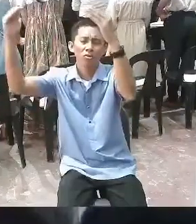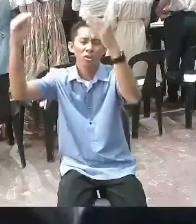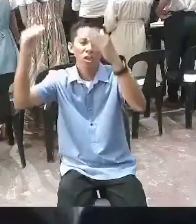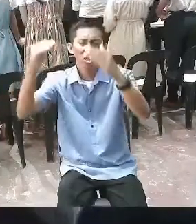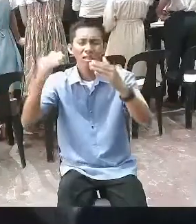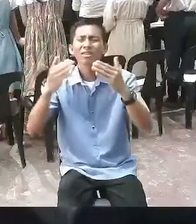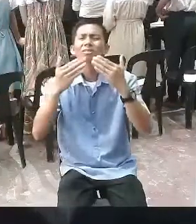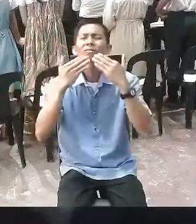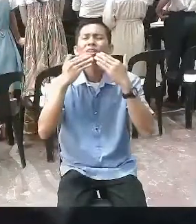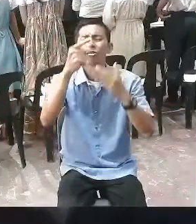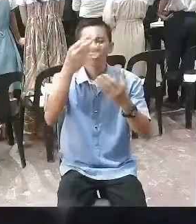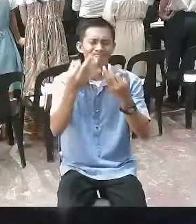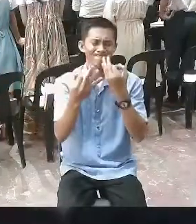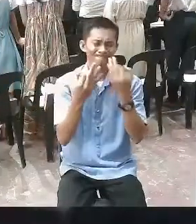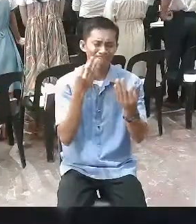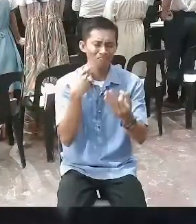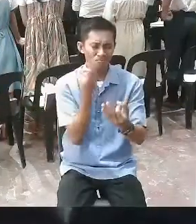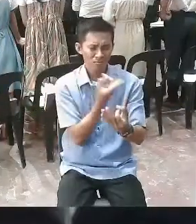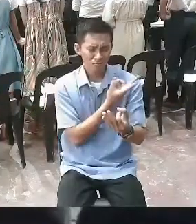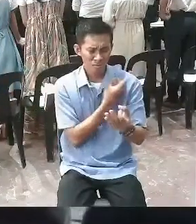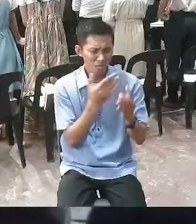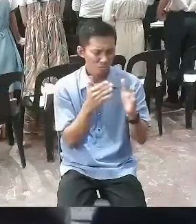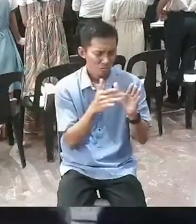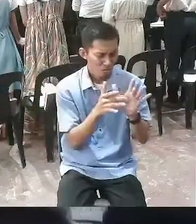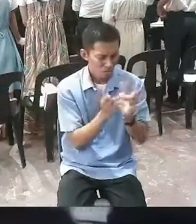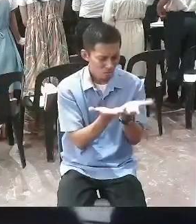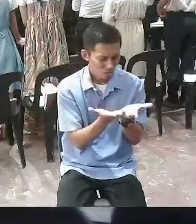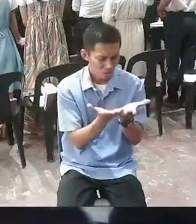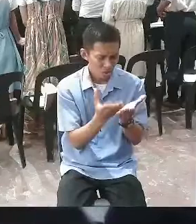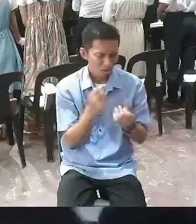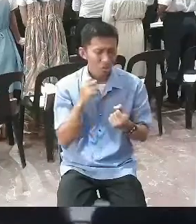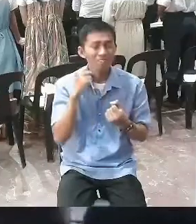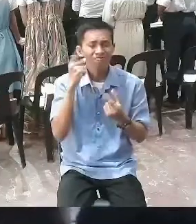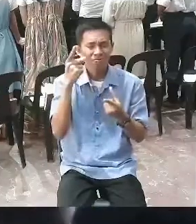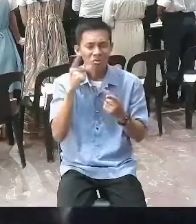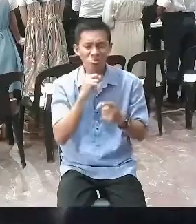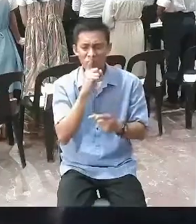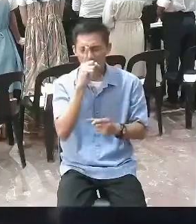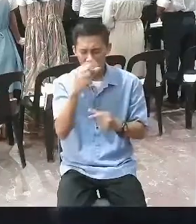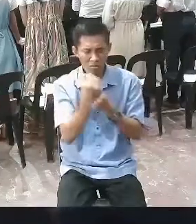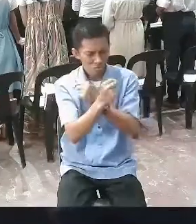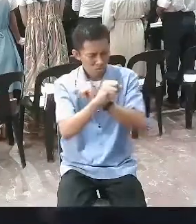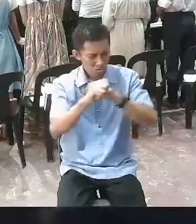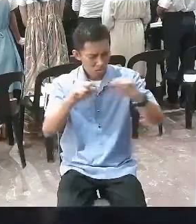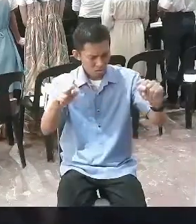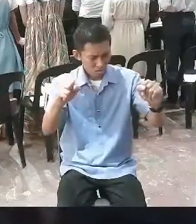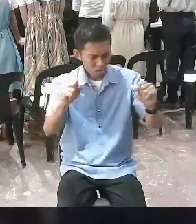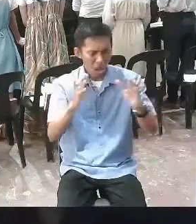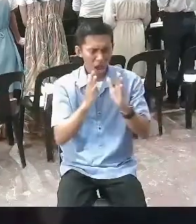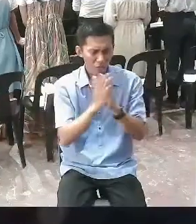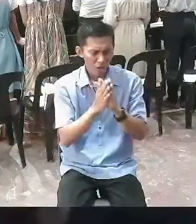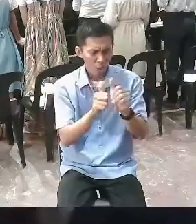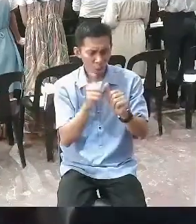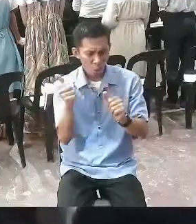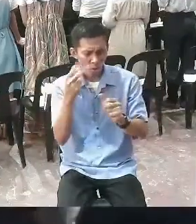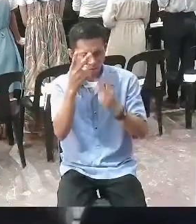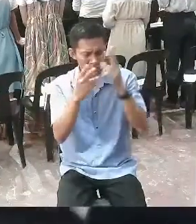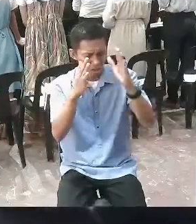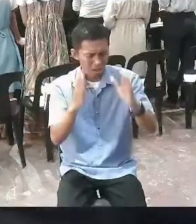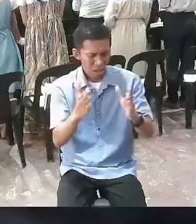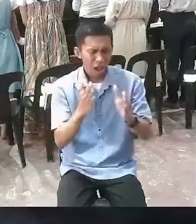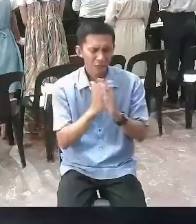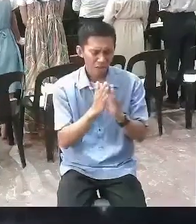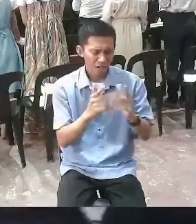heaven. If there anyone here today that is not sure, may this be the day of their salvation. We pray